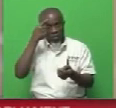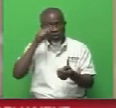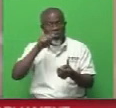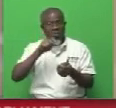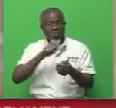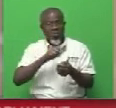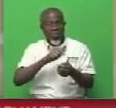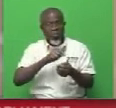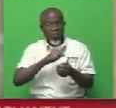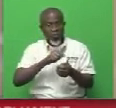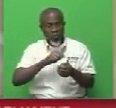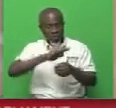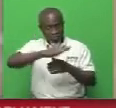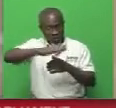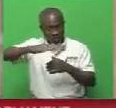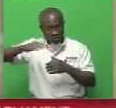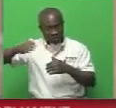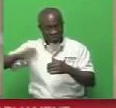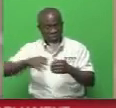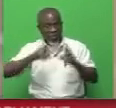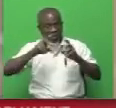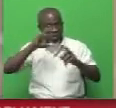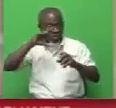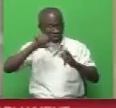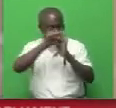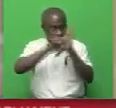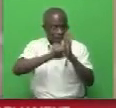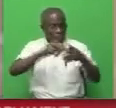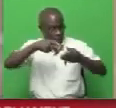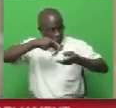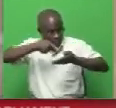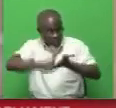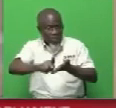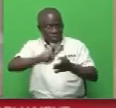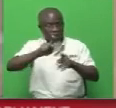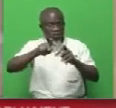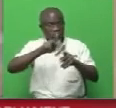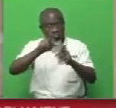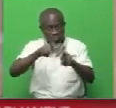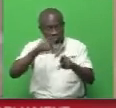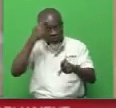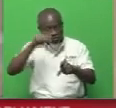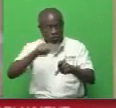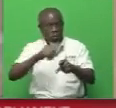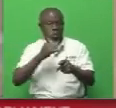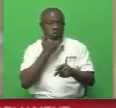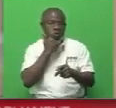arrest. And it goes on and on and on. Canupia man awarded $280,000 for malicious